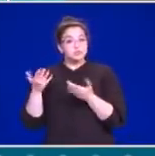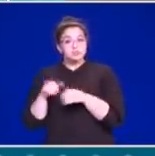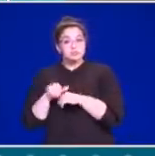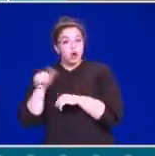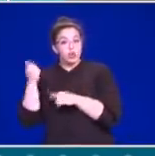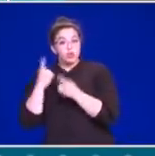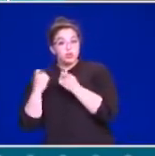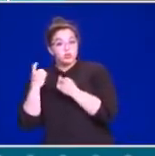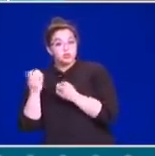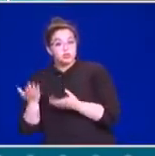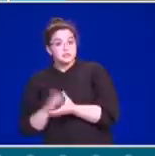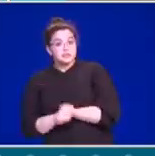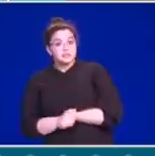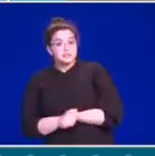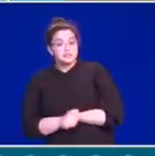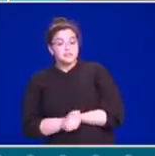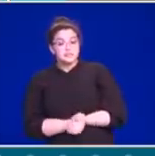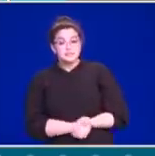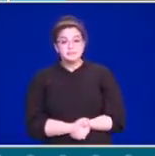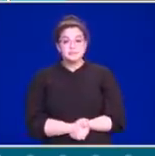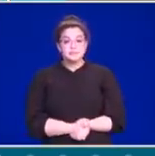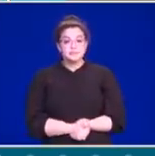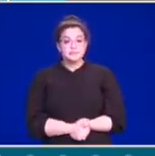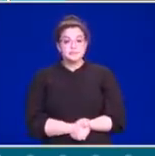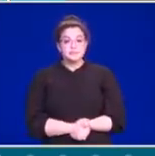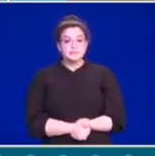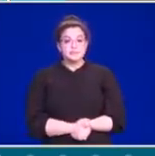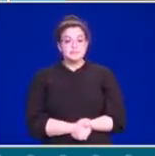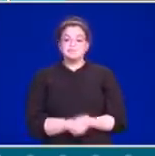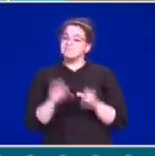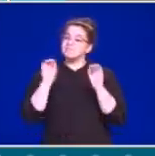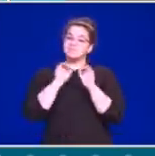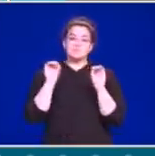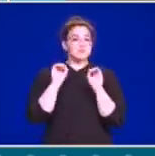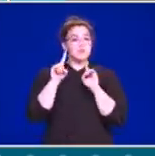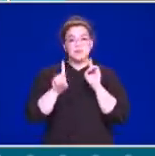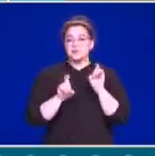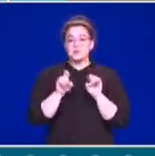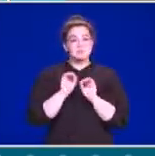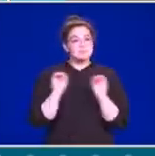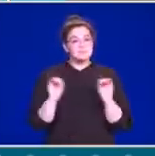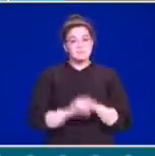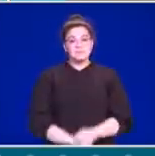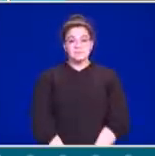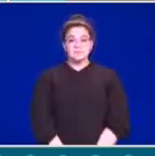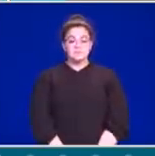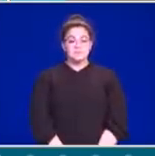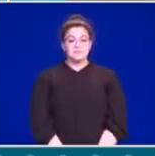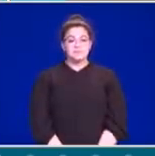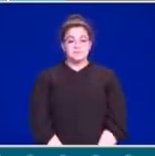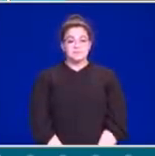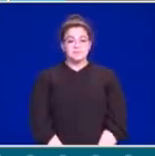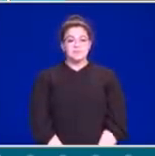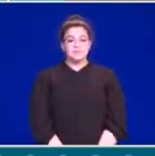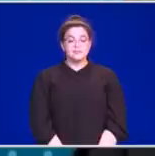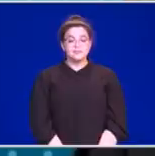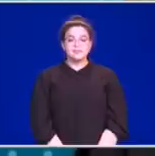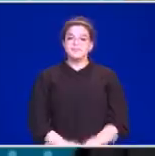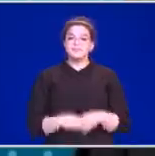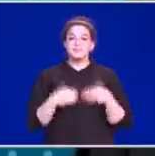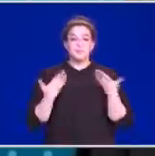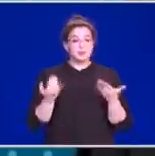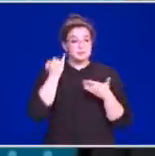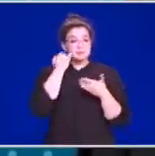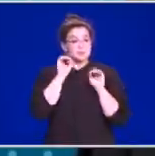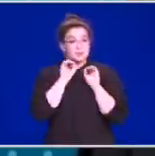anyone else? Another caller? We have no further questions in queue. Well, if